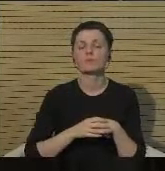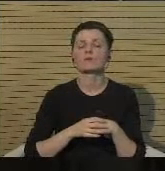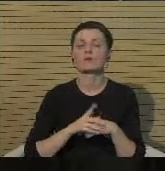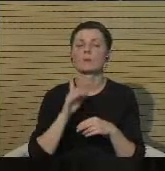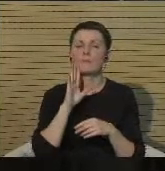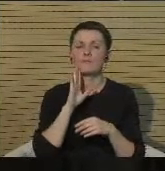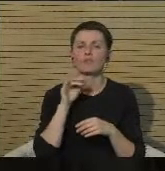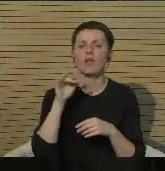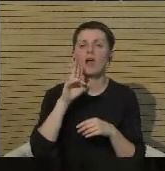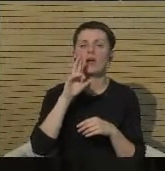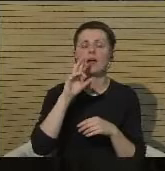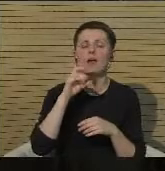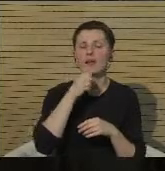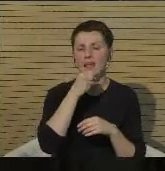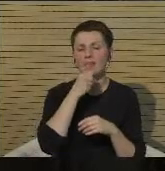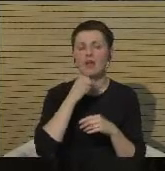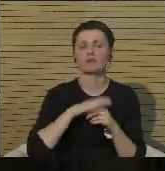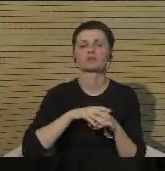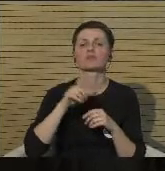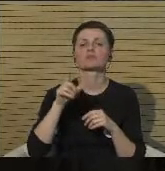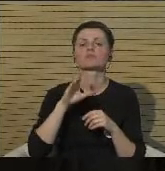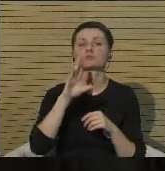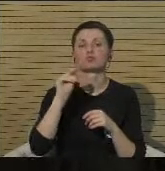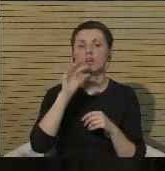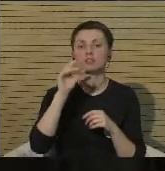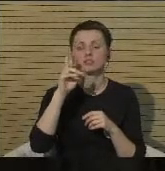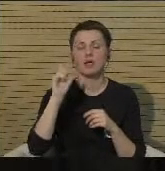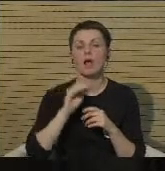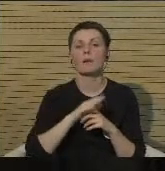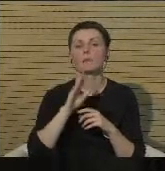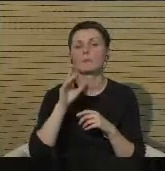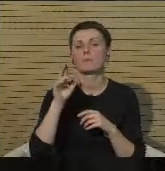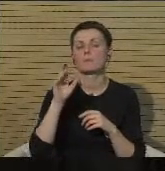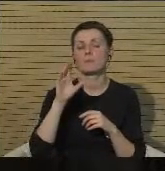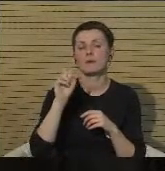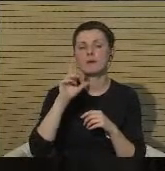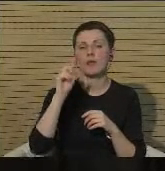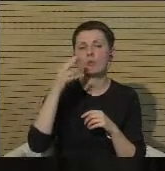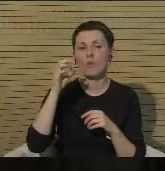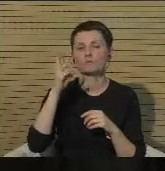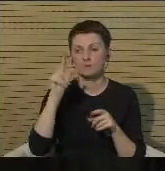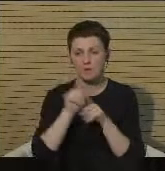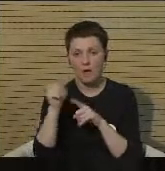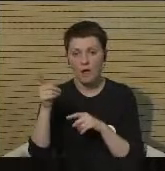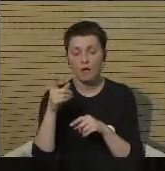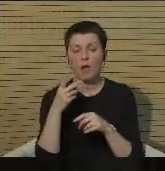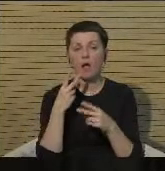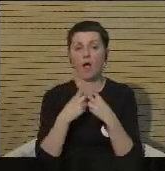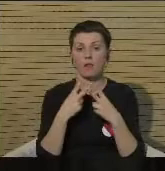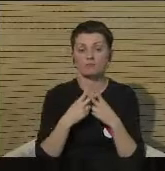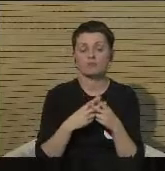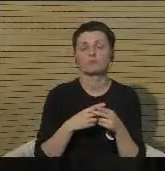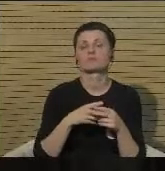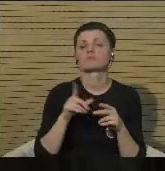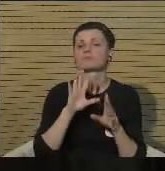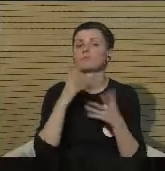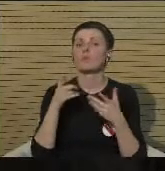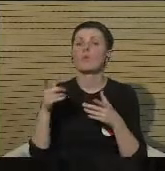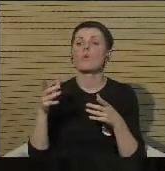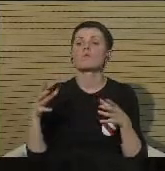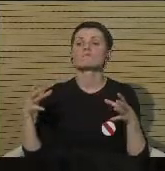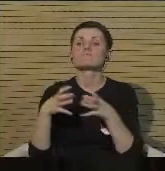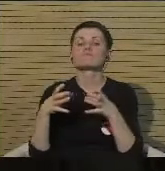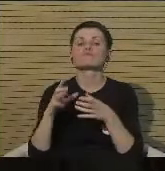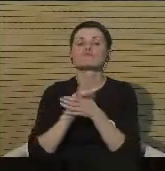know, and some Ihor Baranowski was arrested yesterday. So